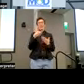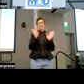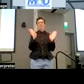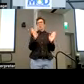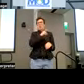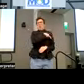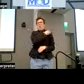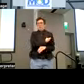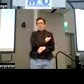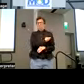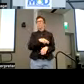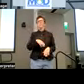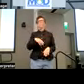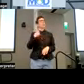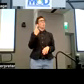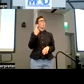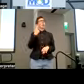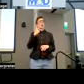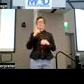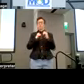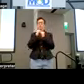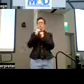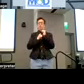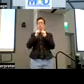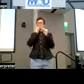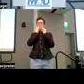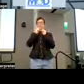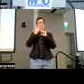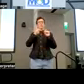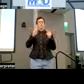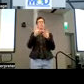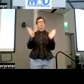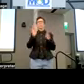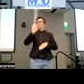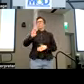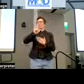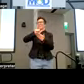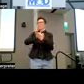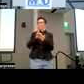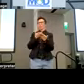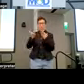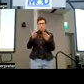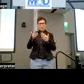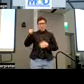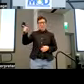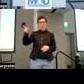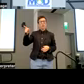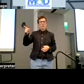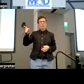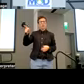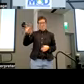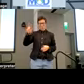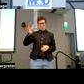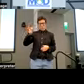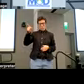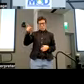case and structured negotiation that Greater Boston Legal Services and BCIL did. It